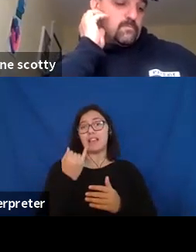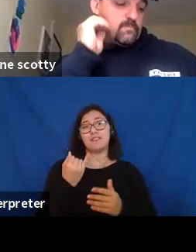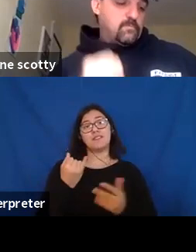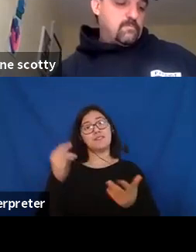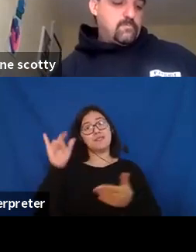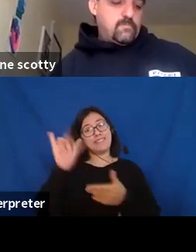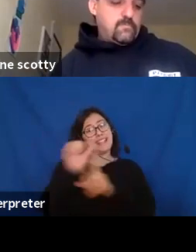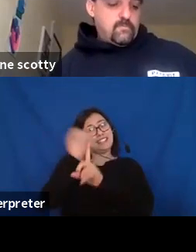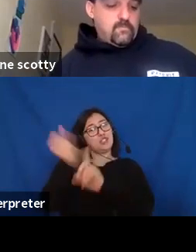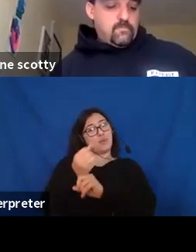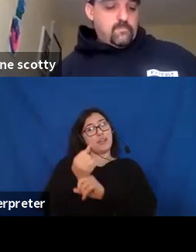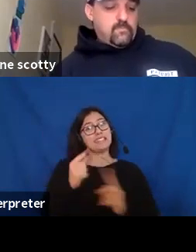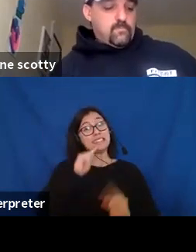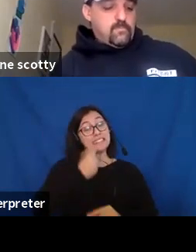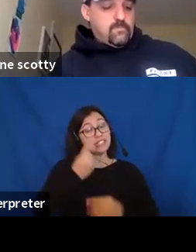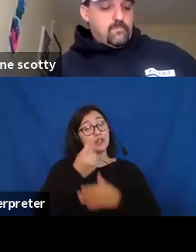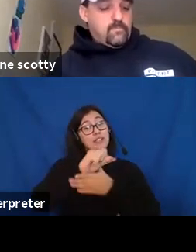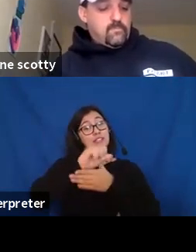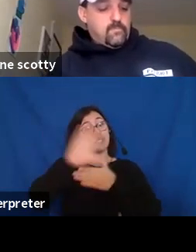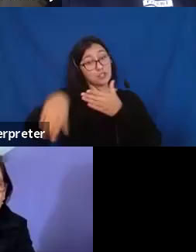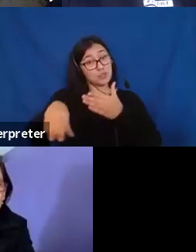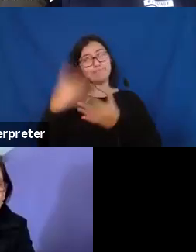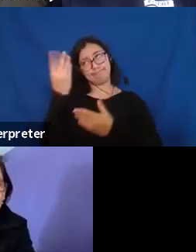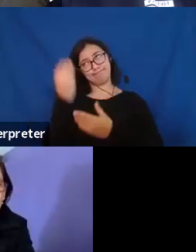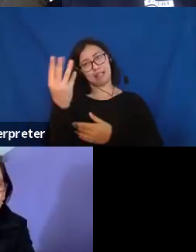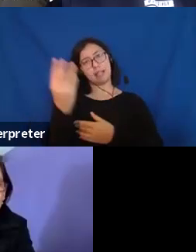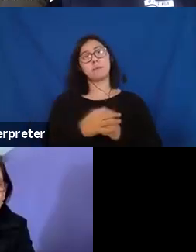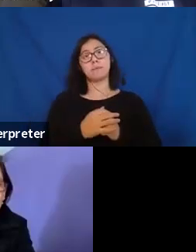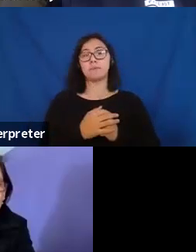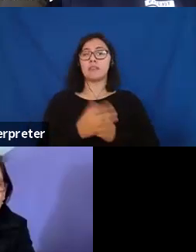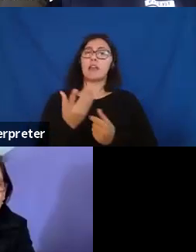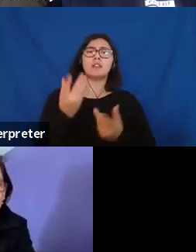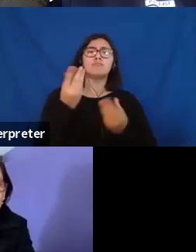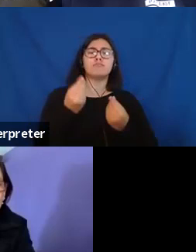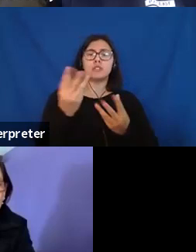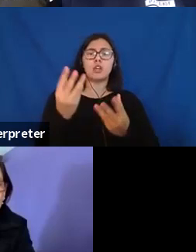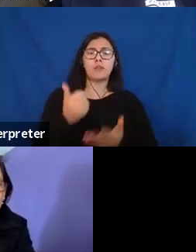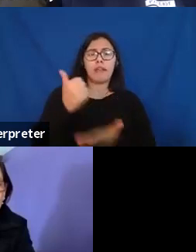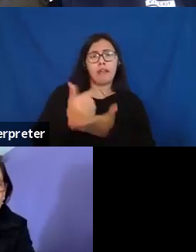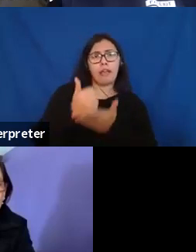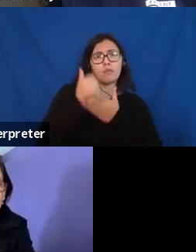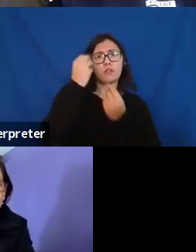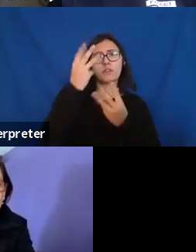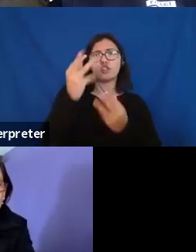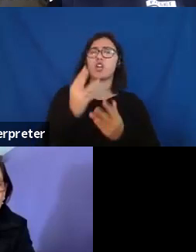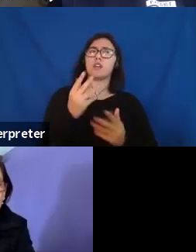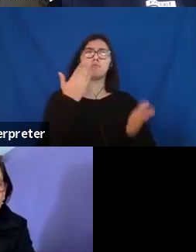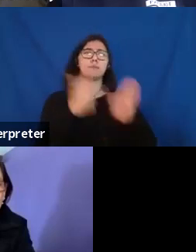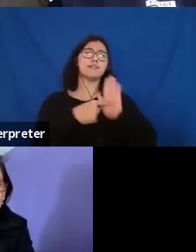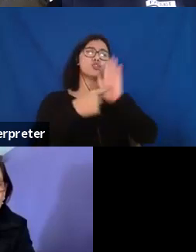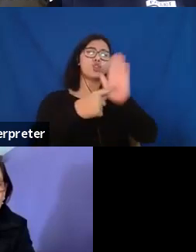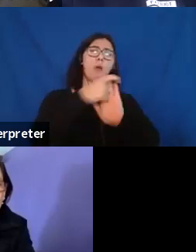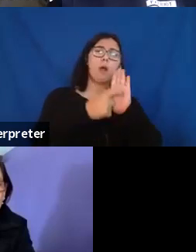be. And then you can just refer them, if it's appropriate, to helpful information, to training, to articles, to where they may get some